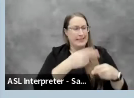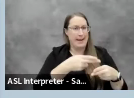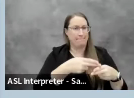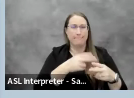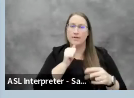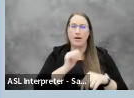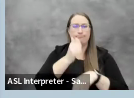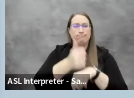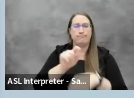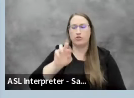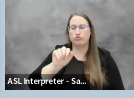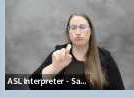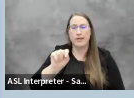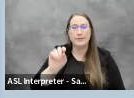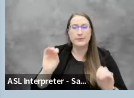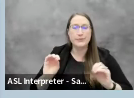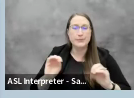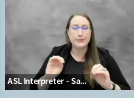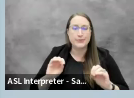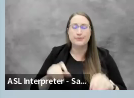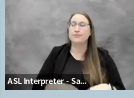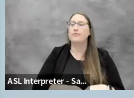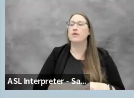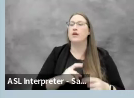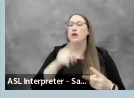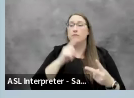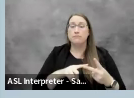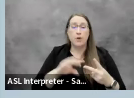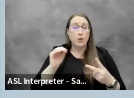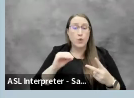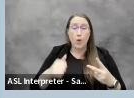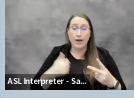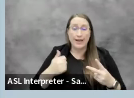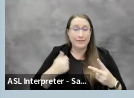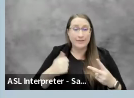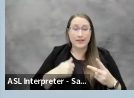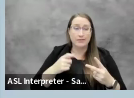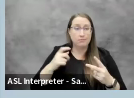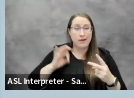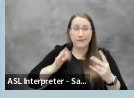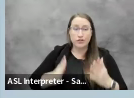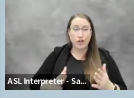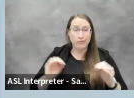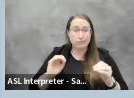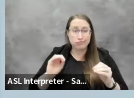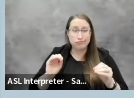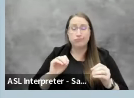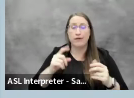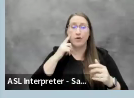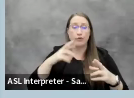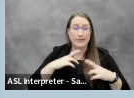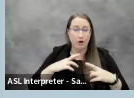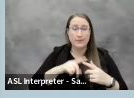it in a trust. He did not have living beneficiaries on his retirement account. He did not have a